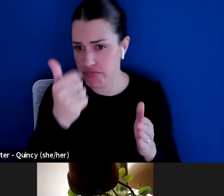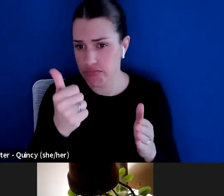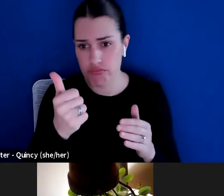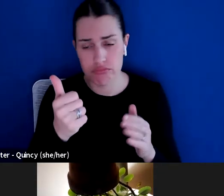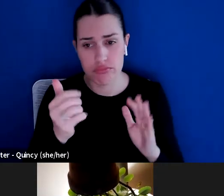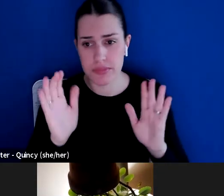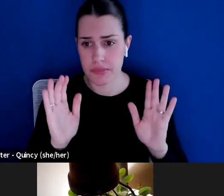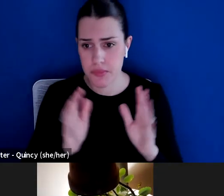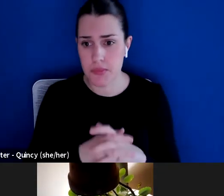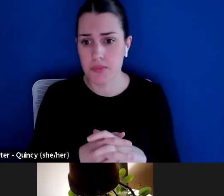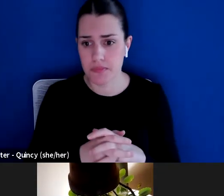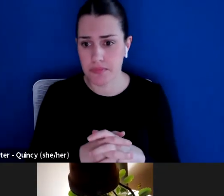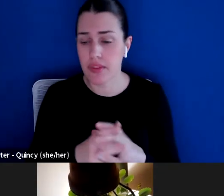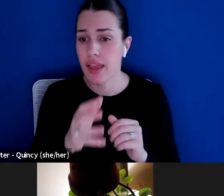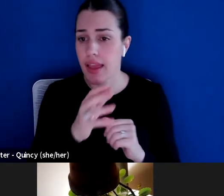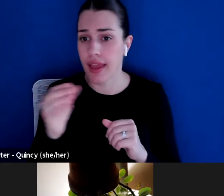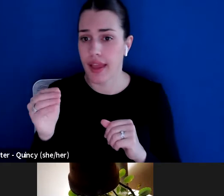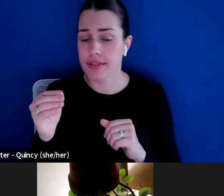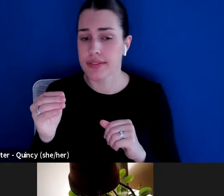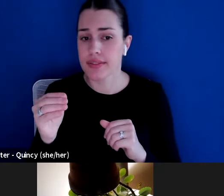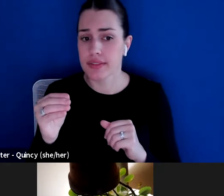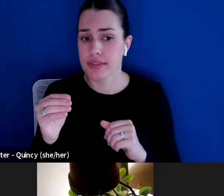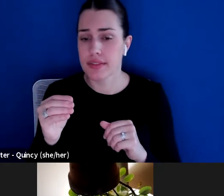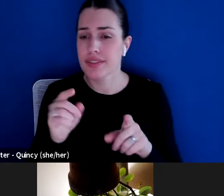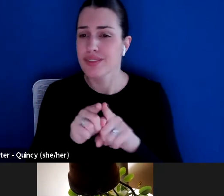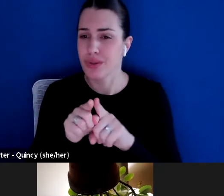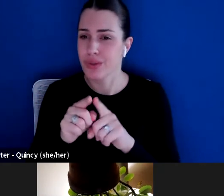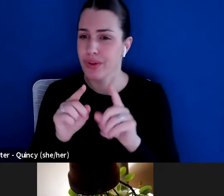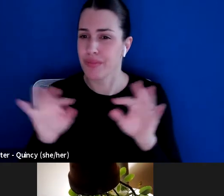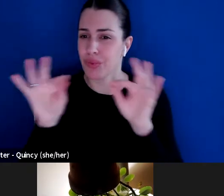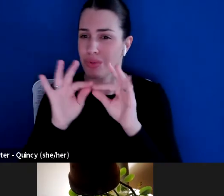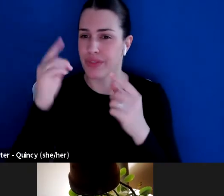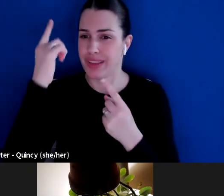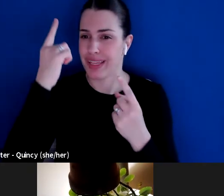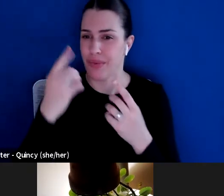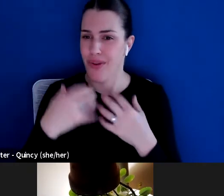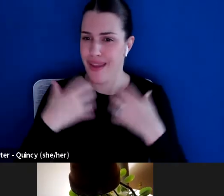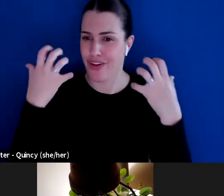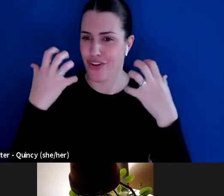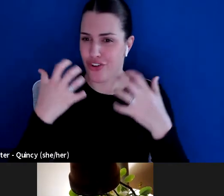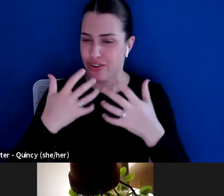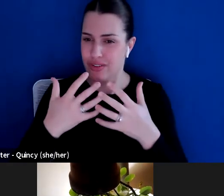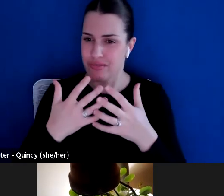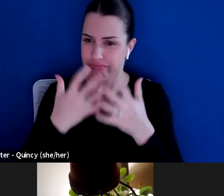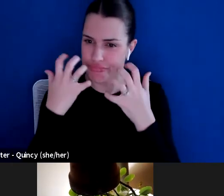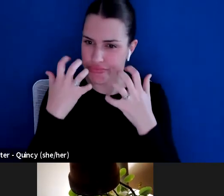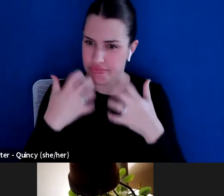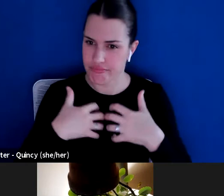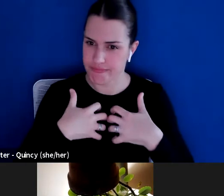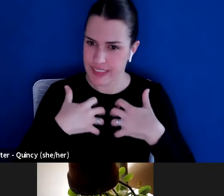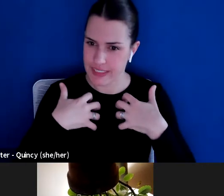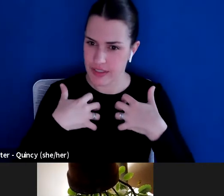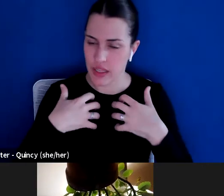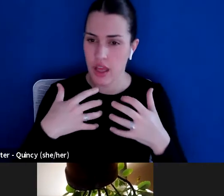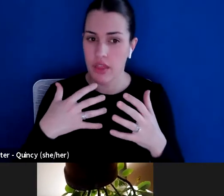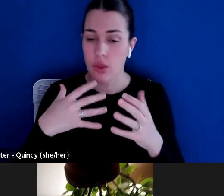that. And it's also important, I think, to think about anger and emotions that everyone might not necessarily consider